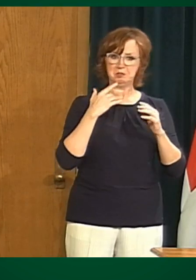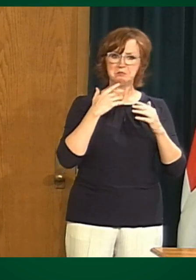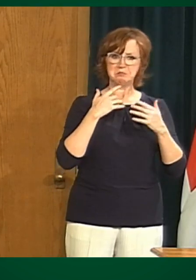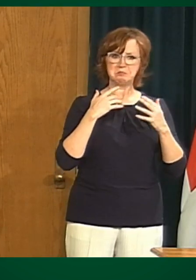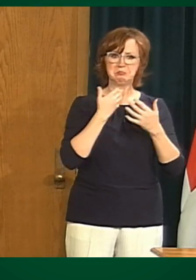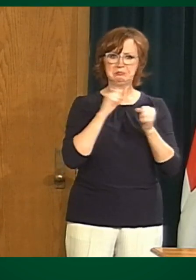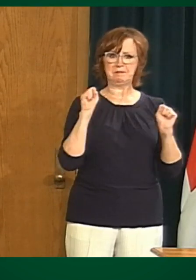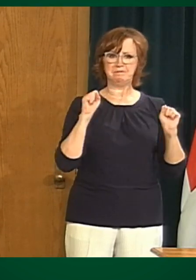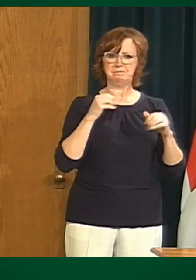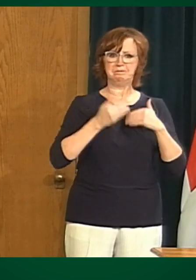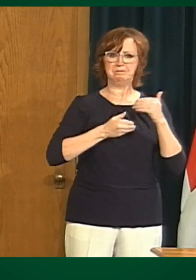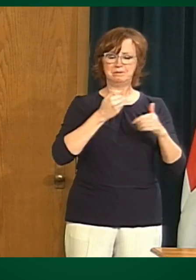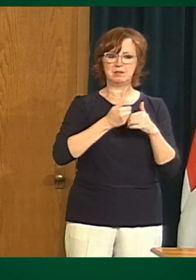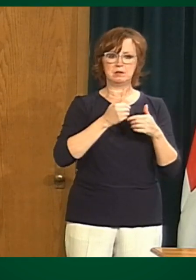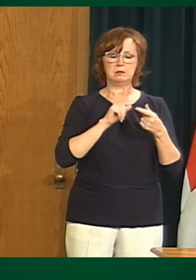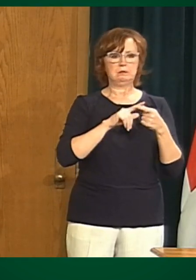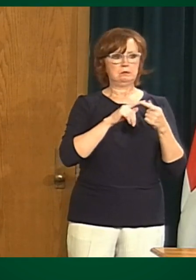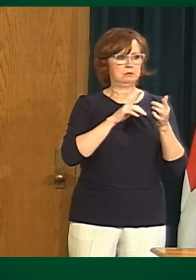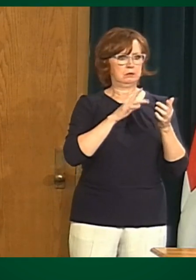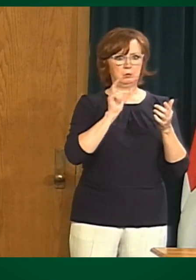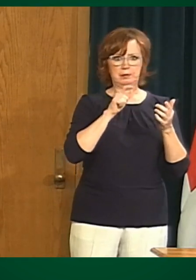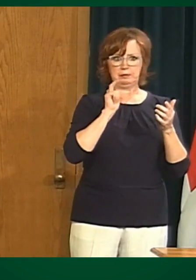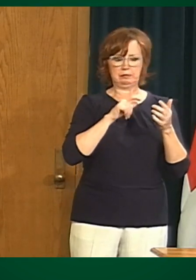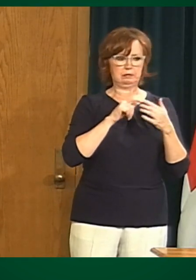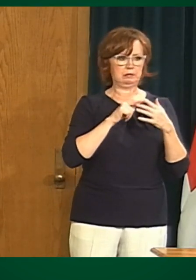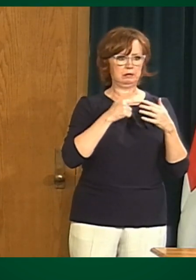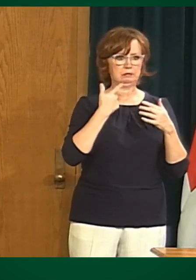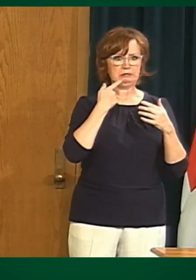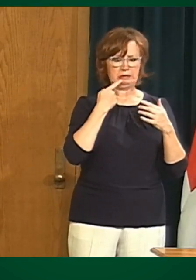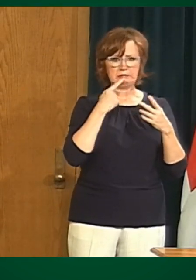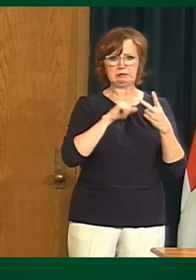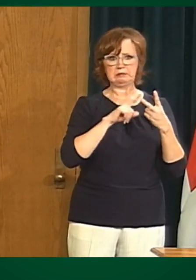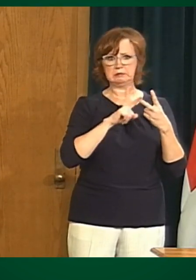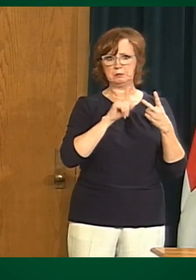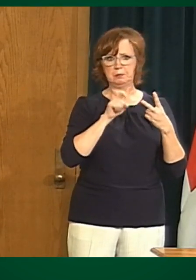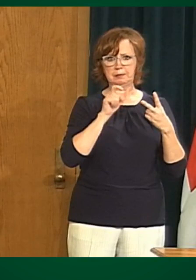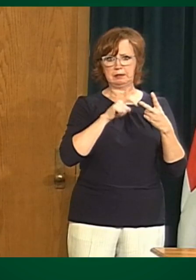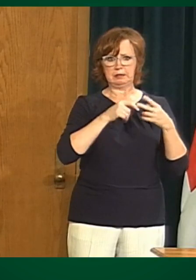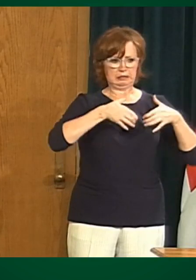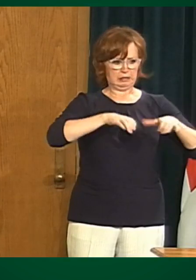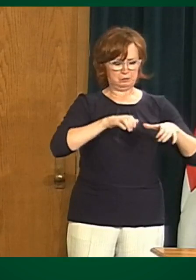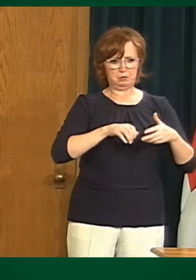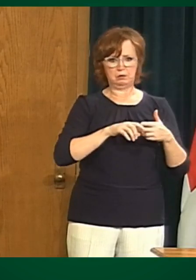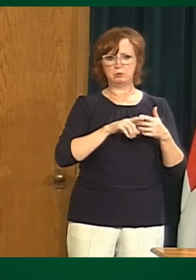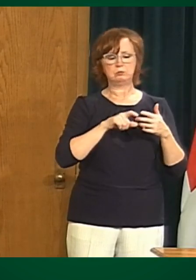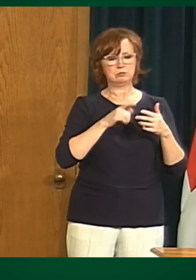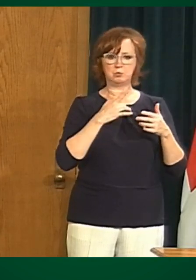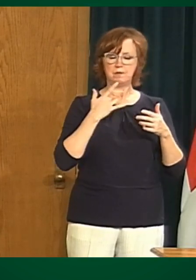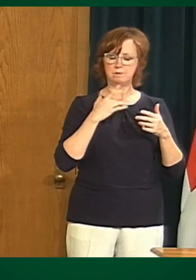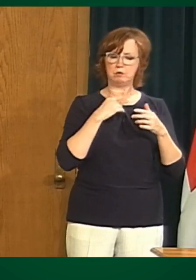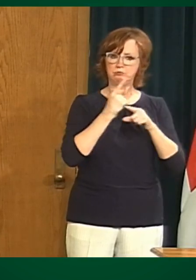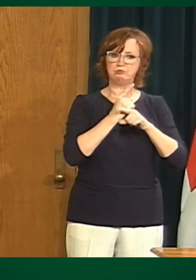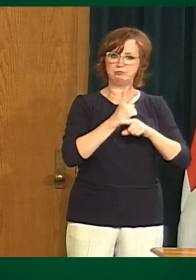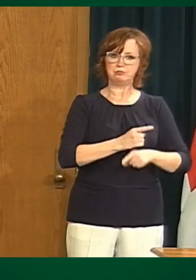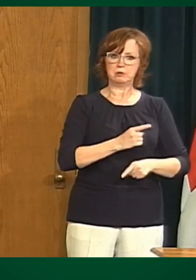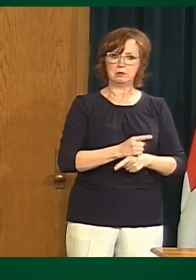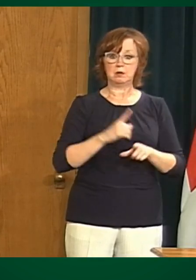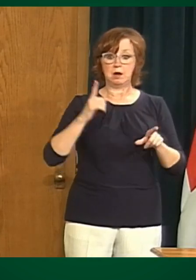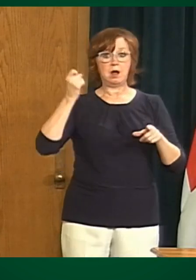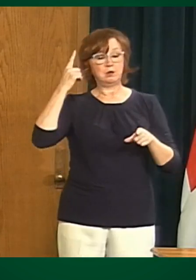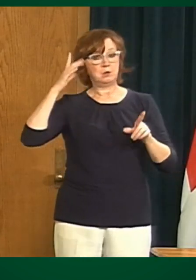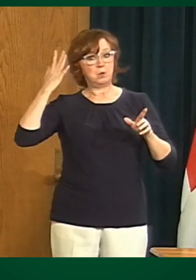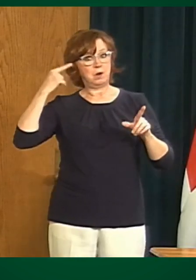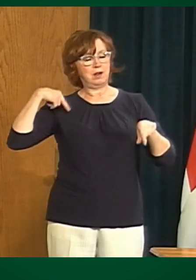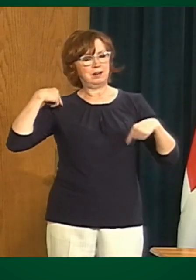that otherwise would be provided here in the province. We feel confident that we have had a number of businesses that have been open all along